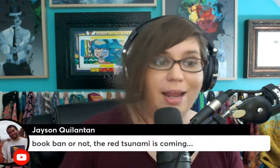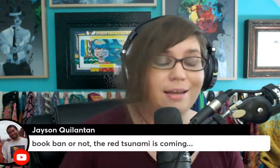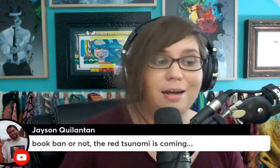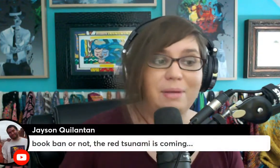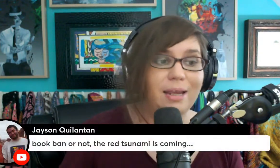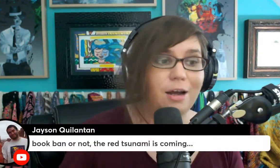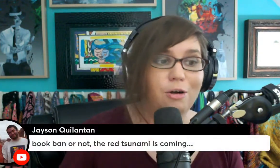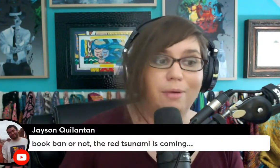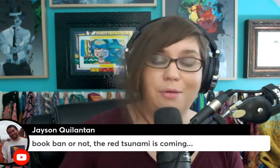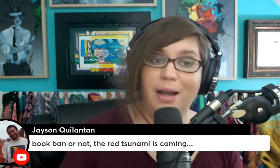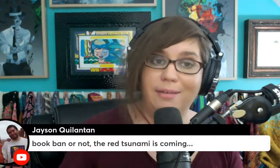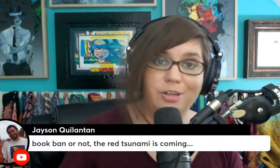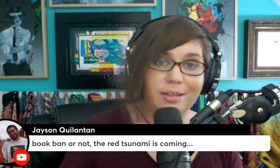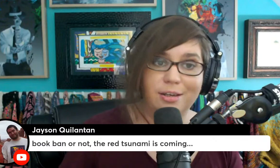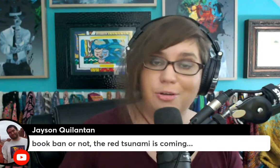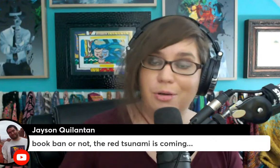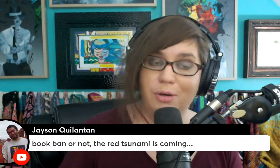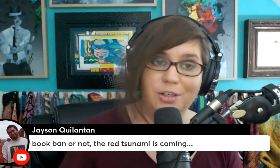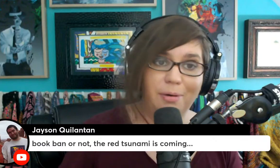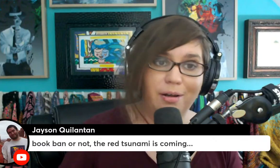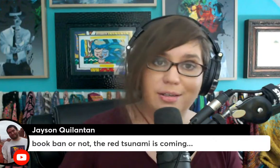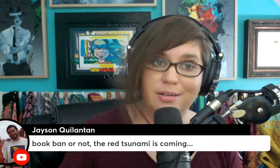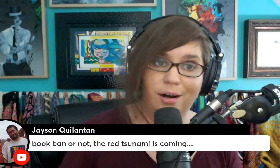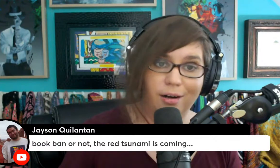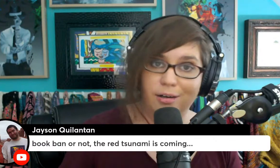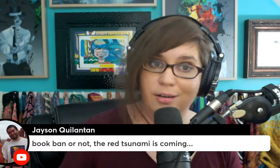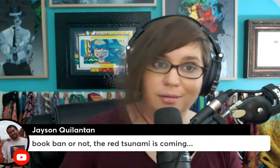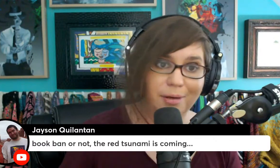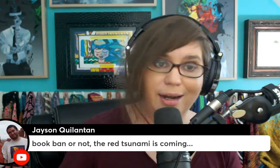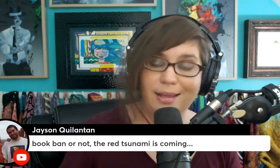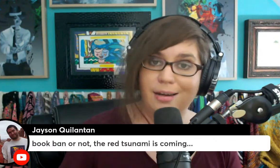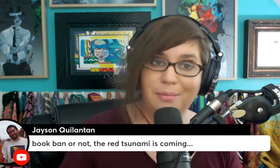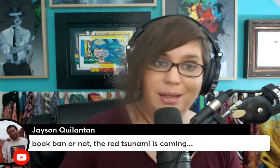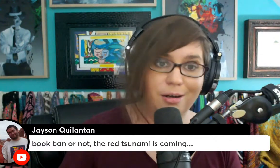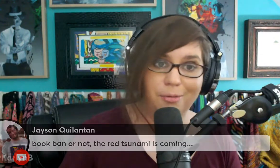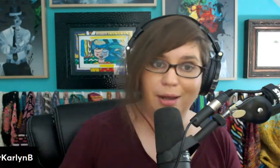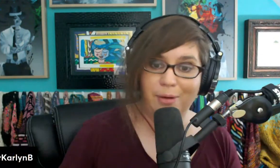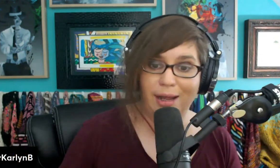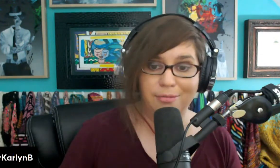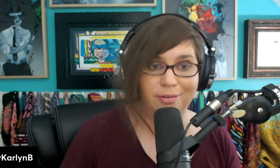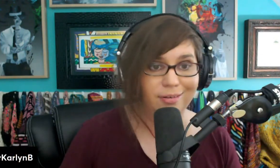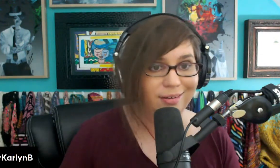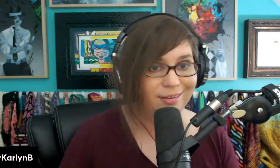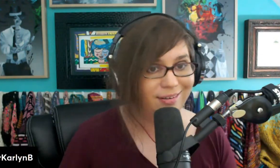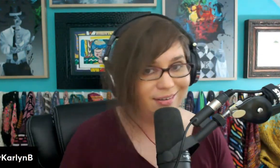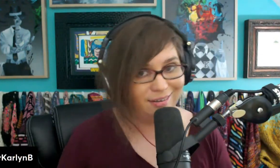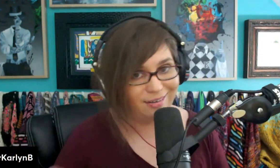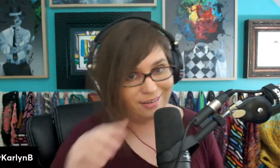There ain't gonna be no red wave, Jason. You can wish upon a star, but it ain't gonna be no red wave.